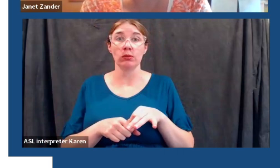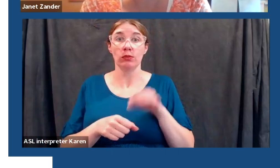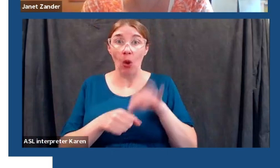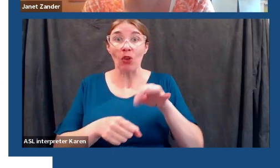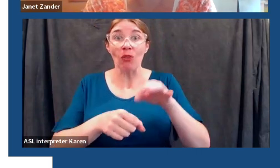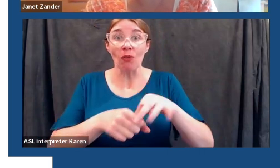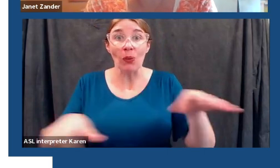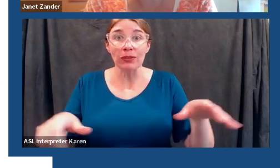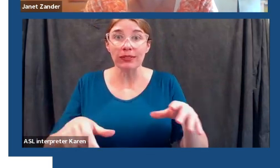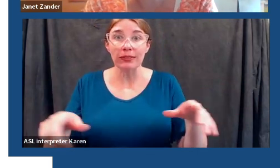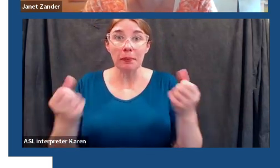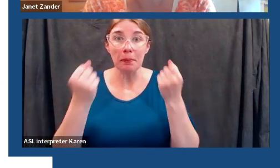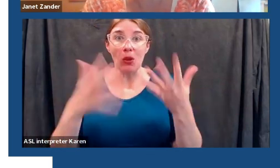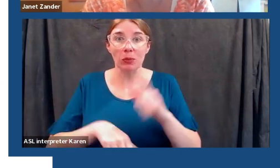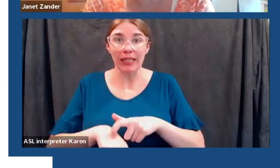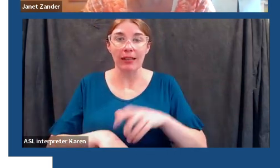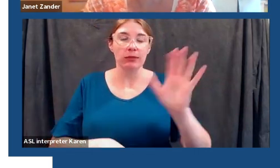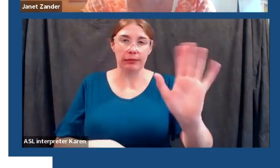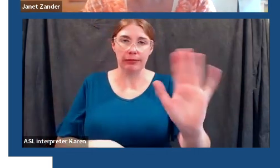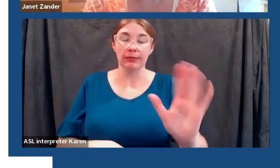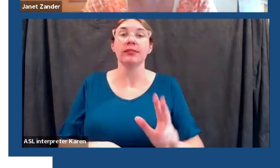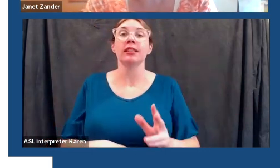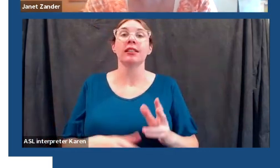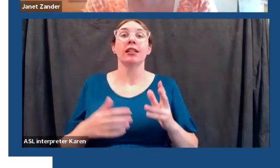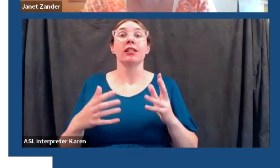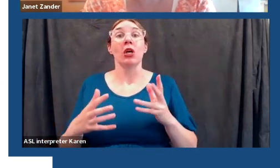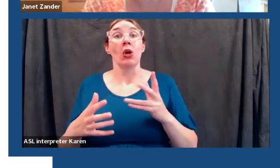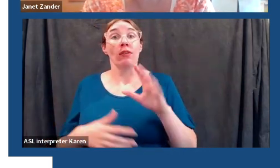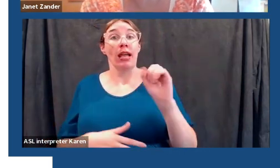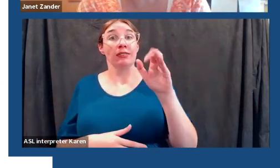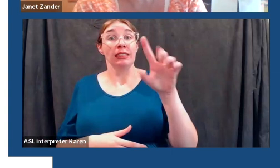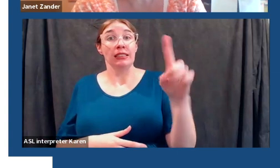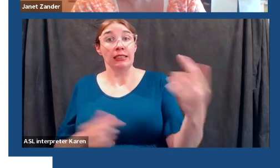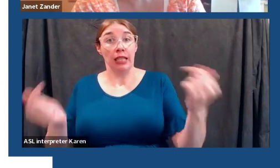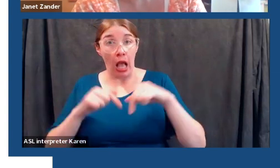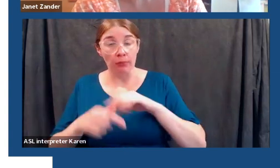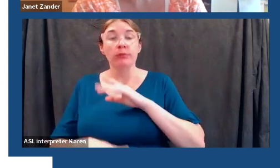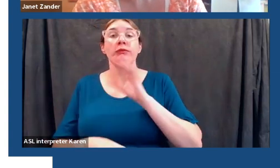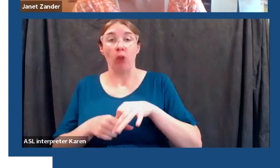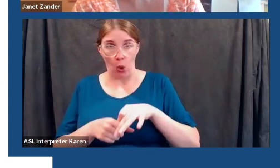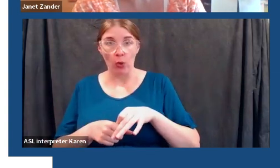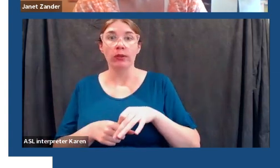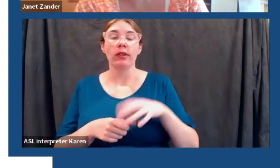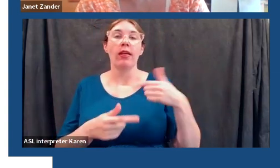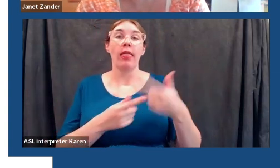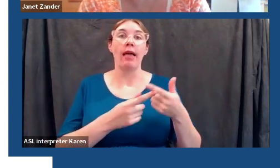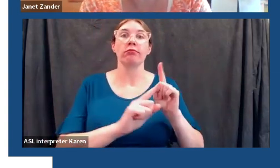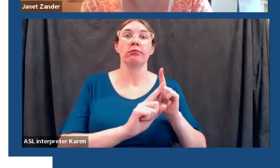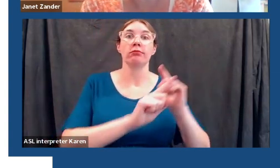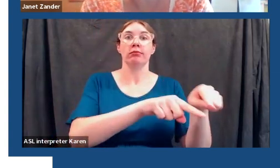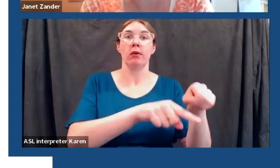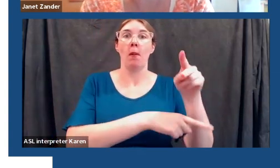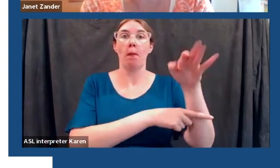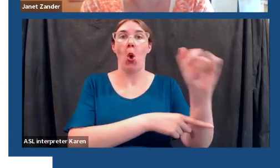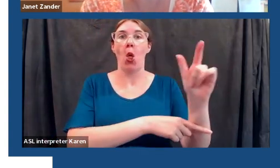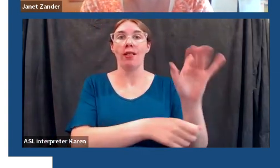ballot process, we don't want people also going to the polls. But depending on the time frame that's available, they may need to exercise one